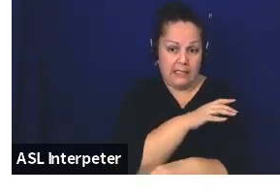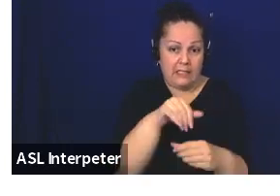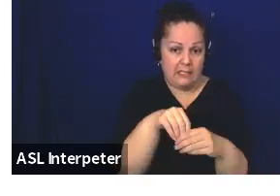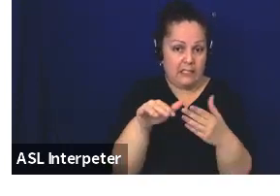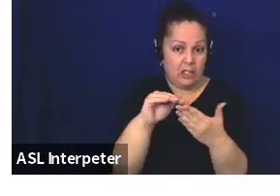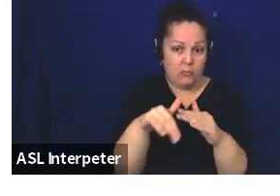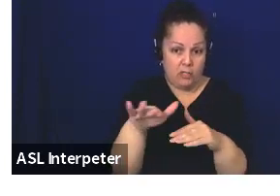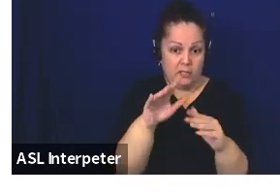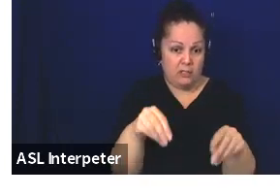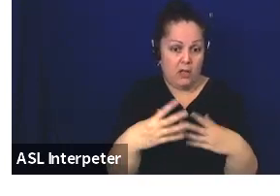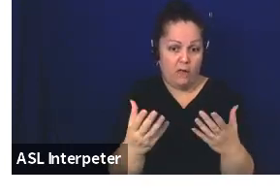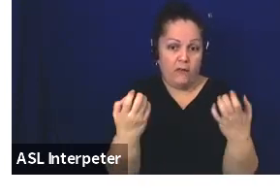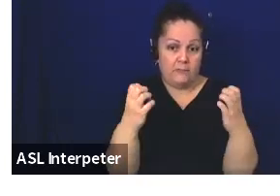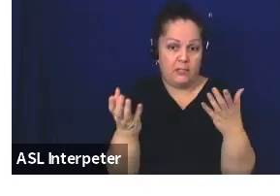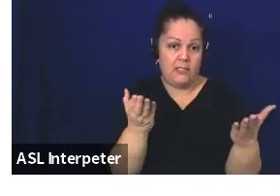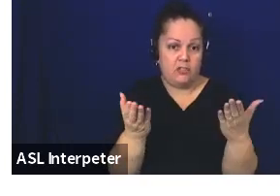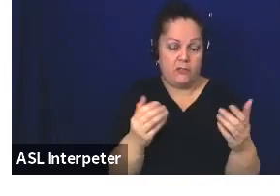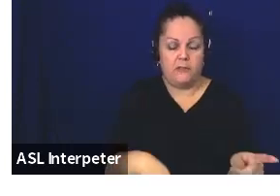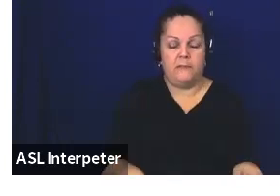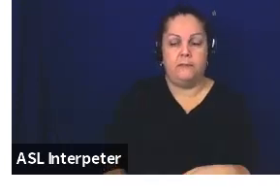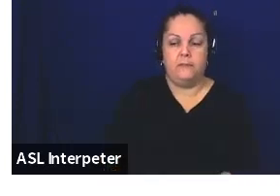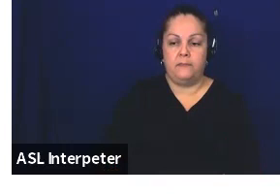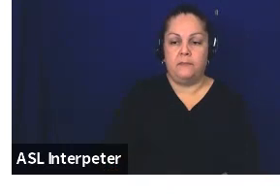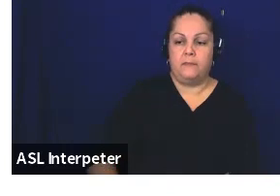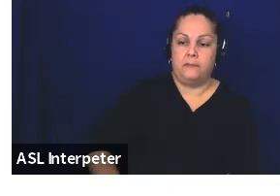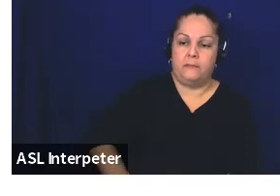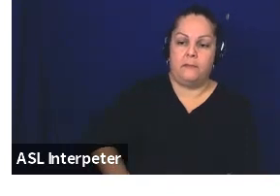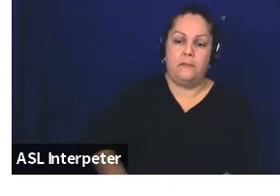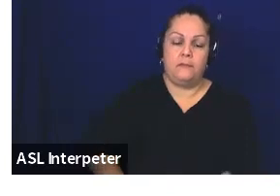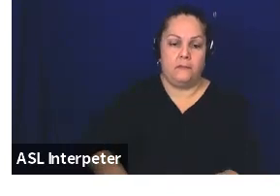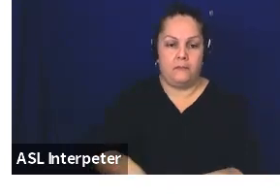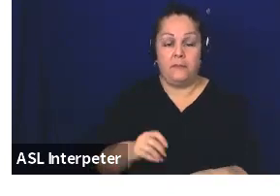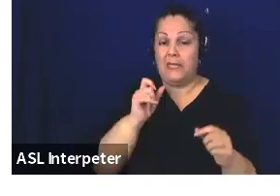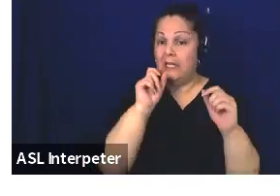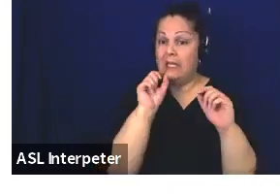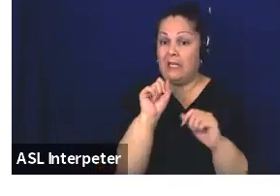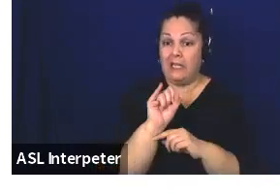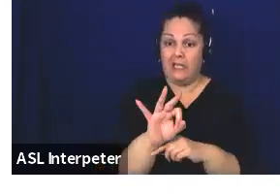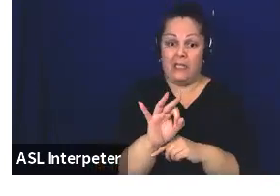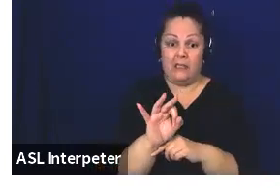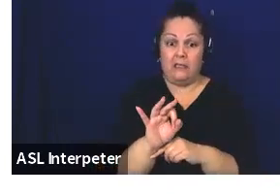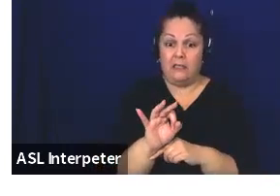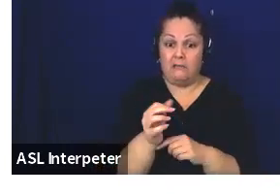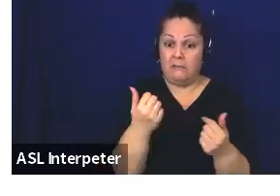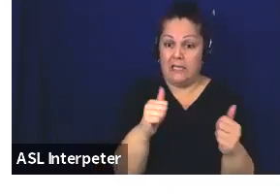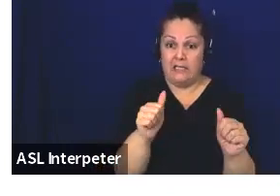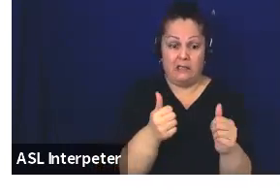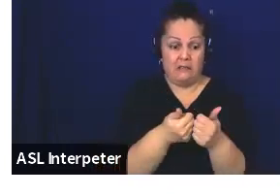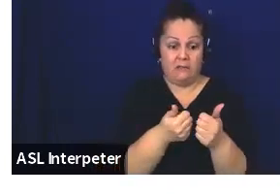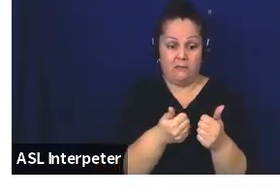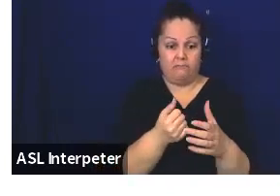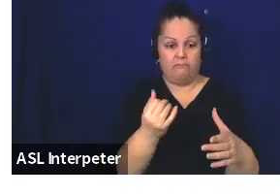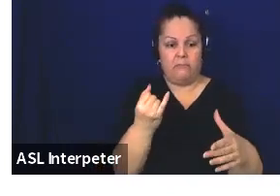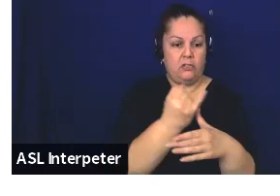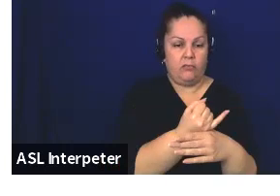that offers emergency services. And if there is anything preventing them from accessing